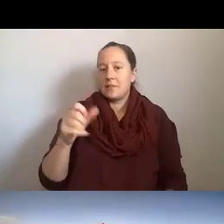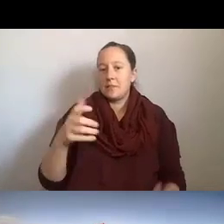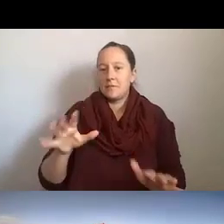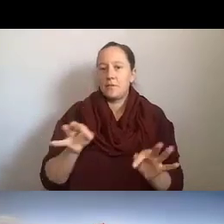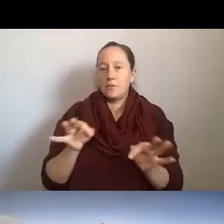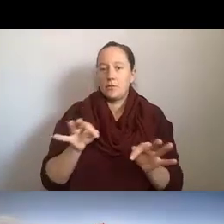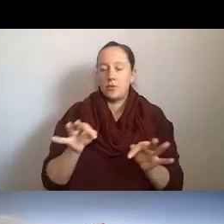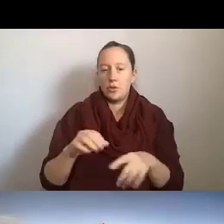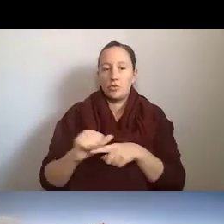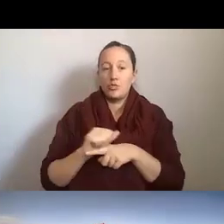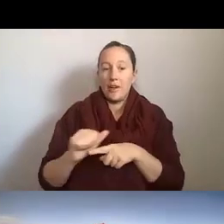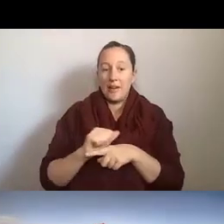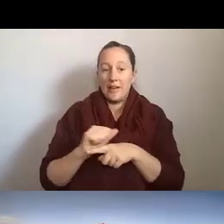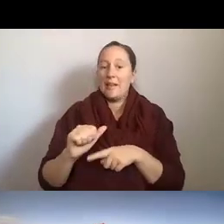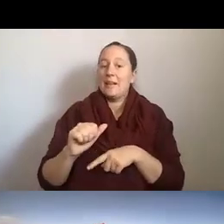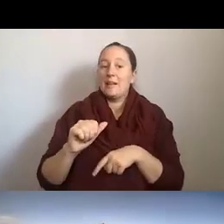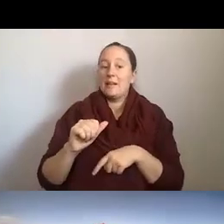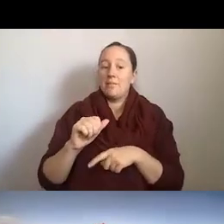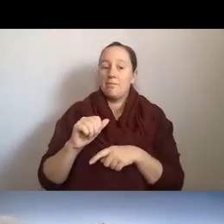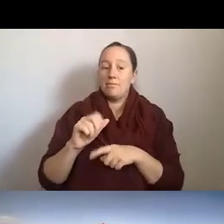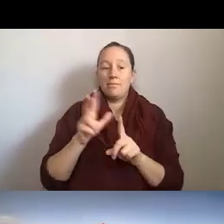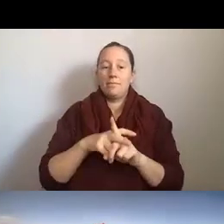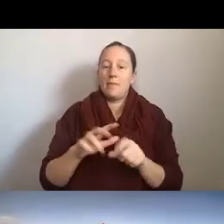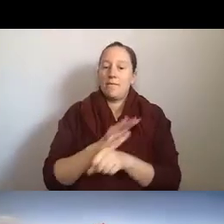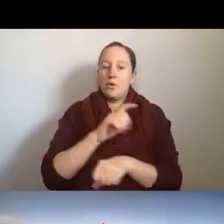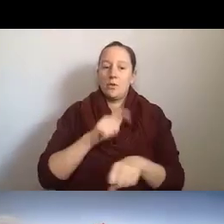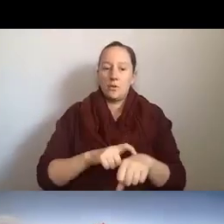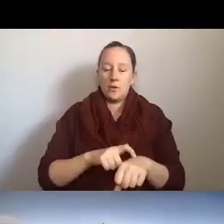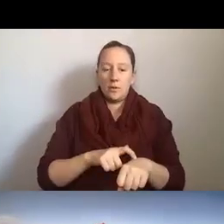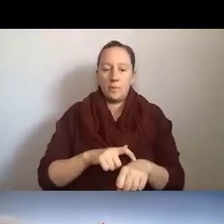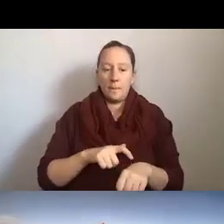So for institutional training grants,